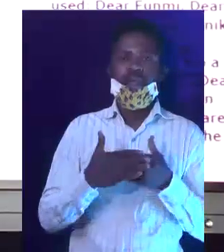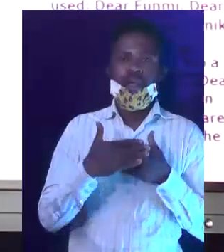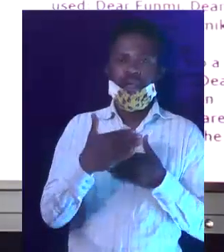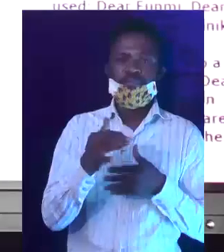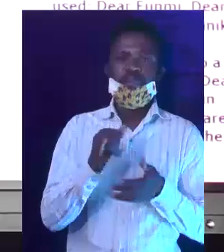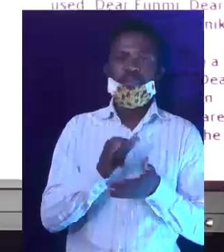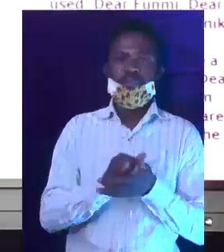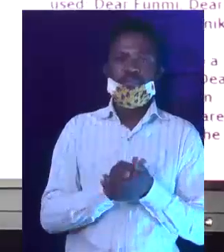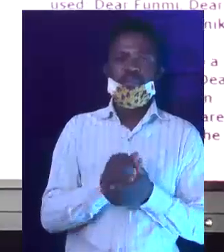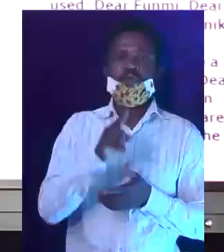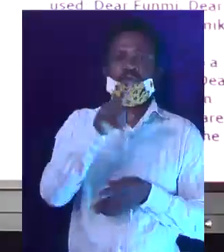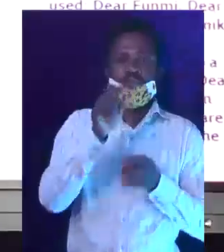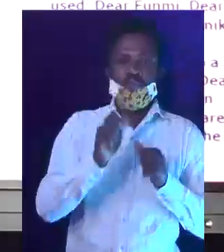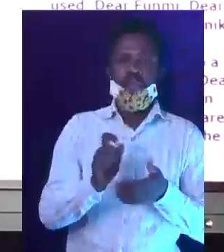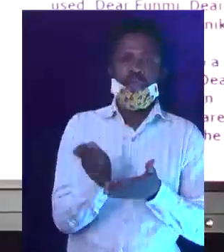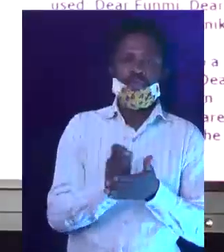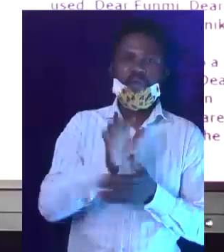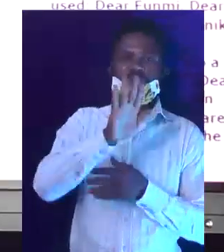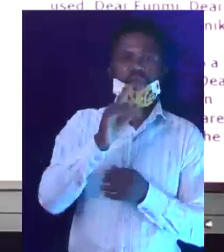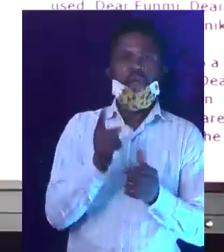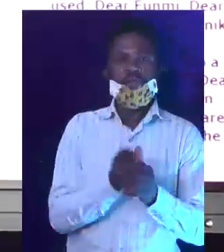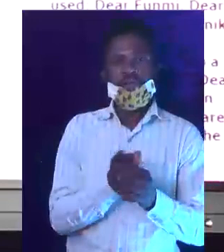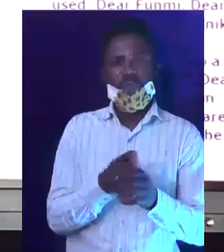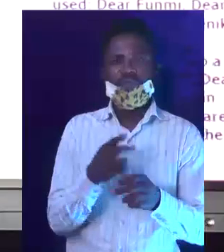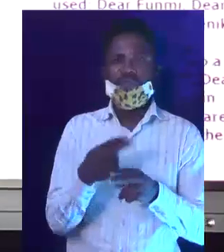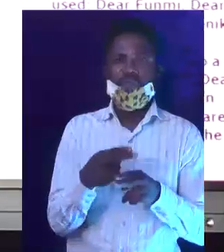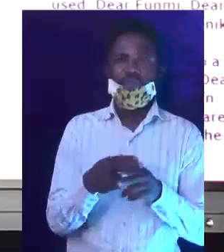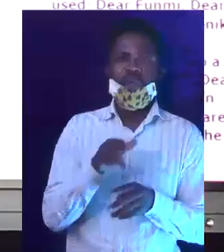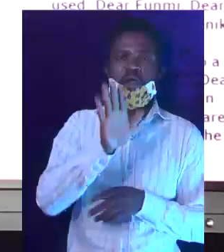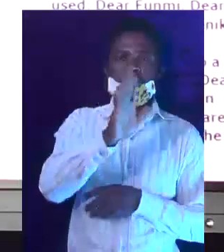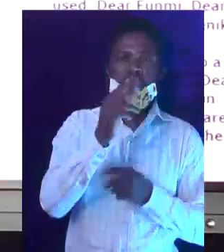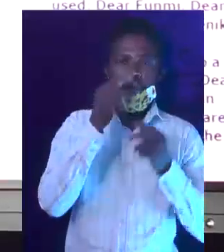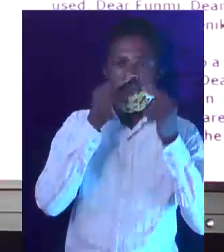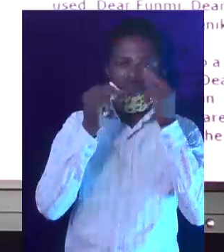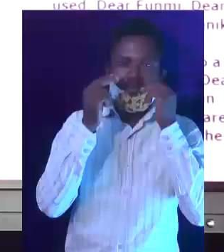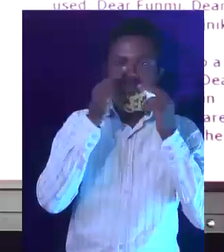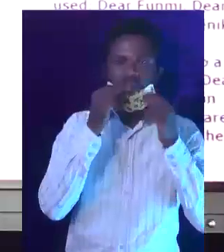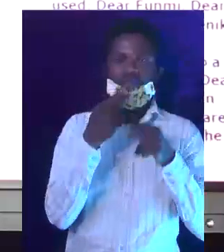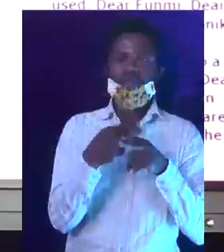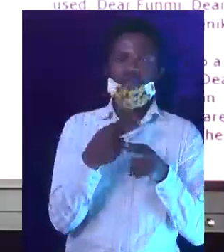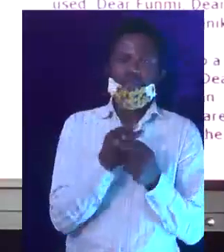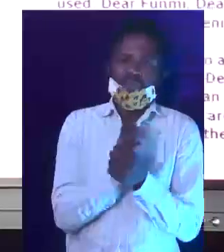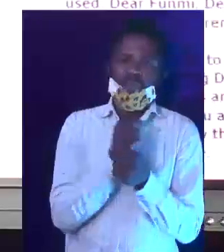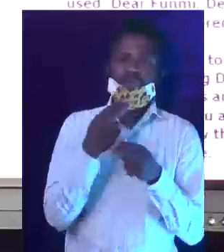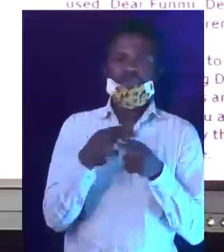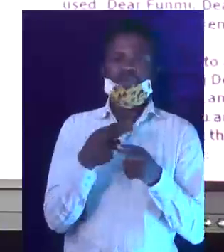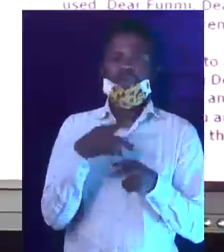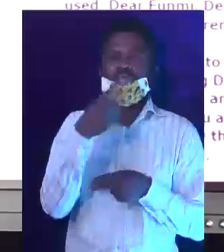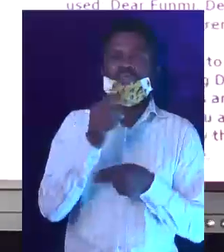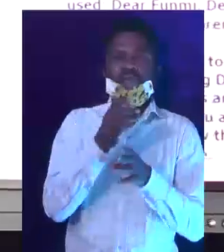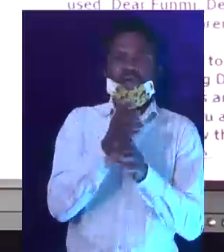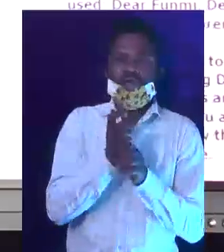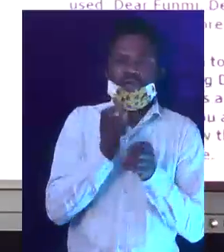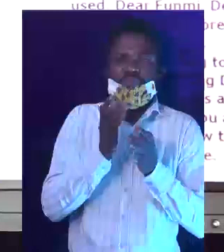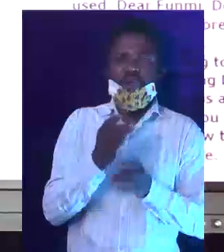After that, you can write your first name, your pet name, because the receiver is supposed to